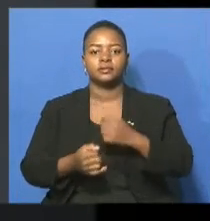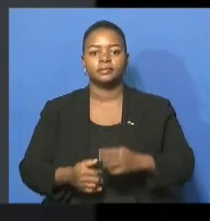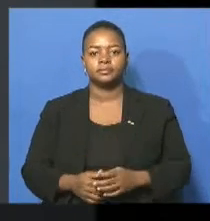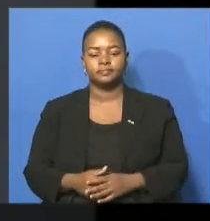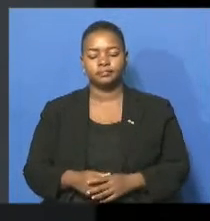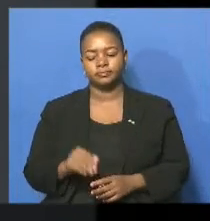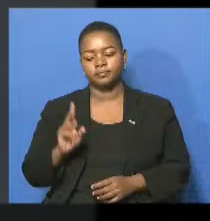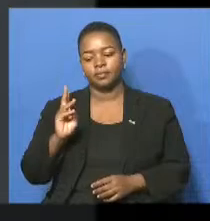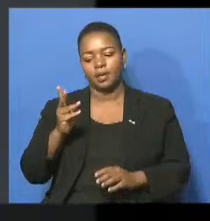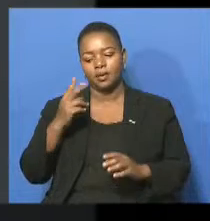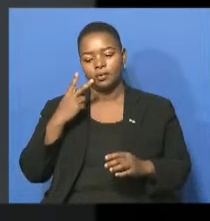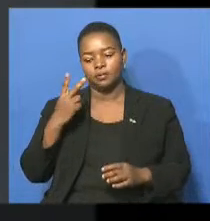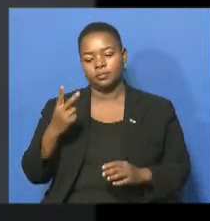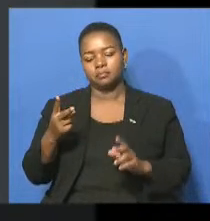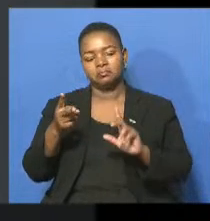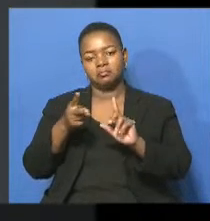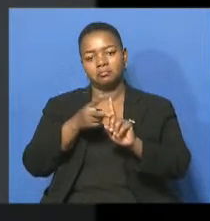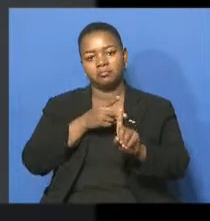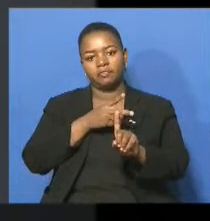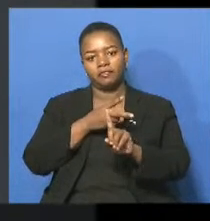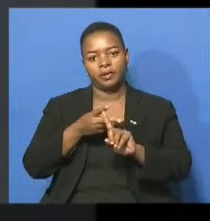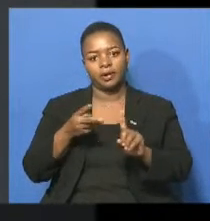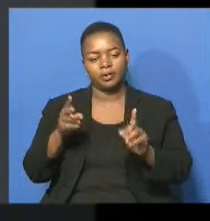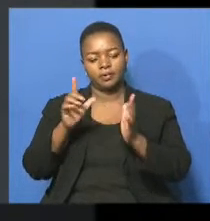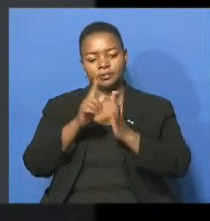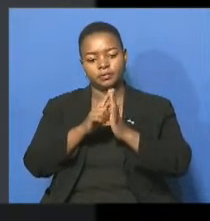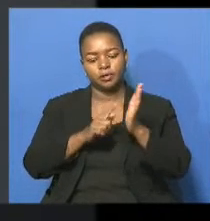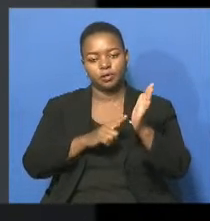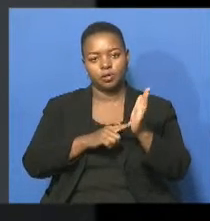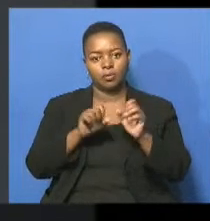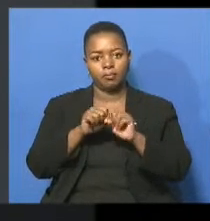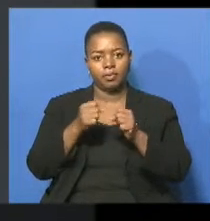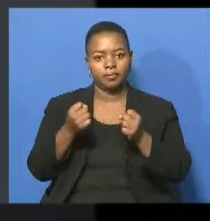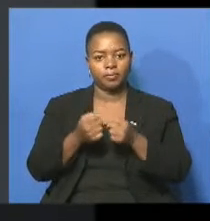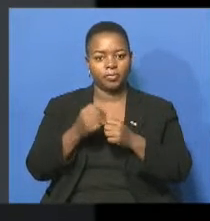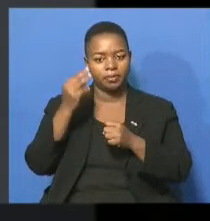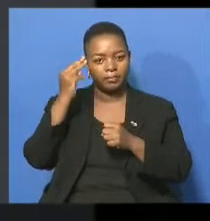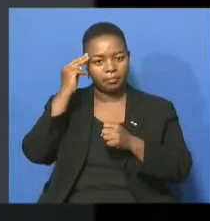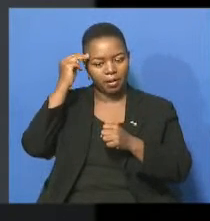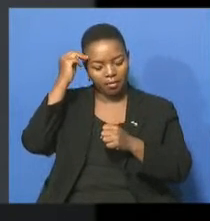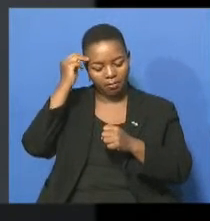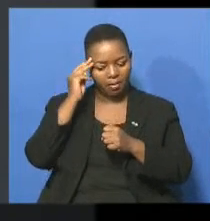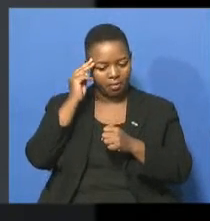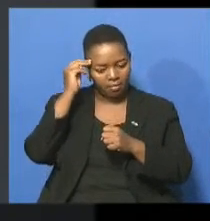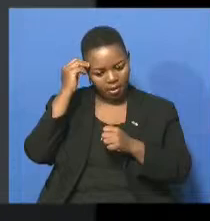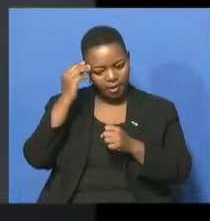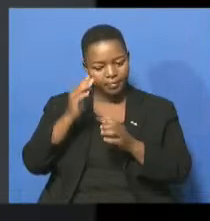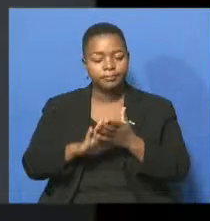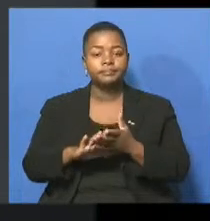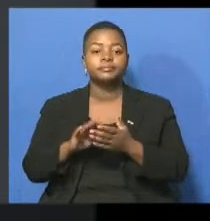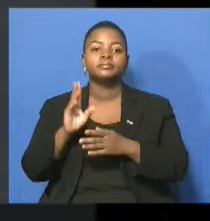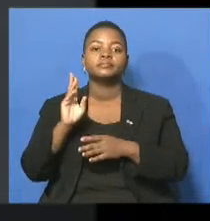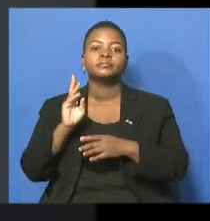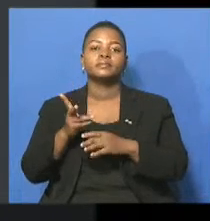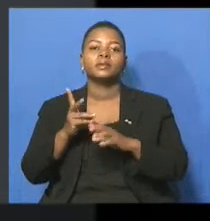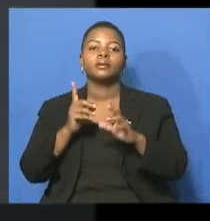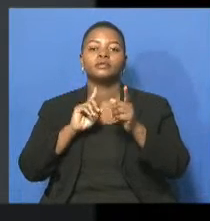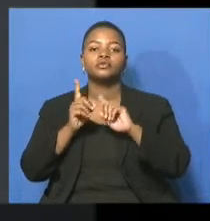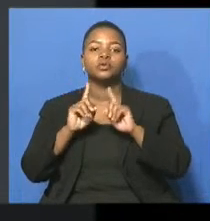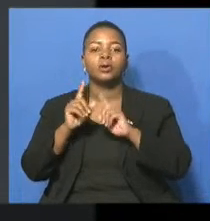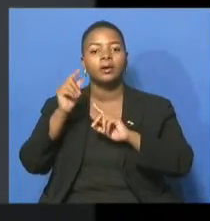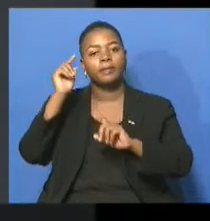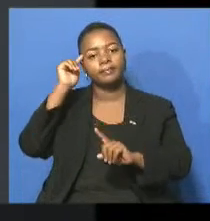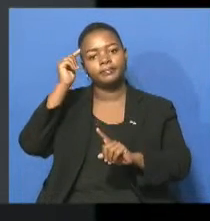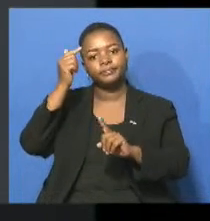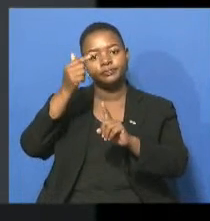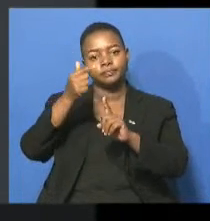I'll look at violence and crime amongst those with mental illness. I'll try and look at the targets